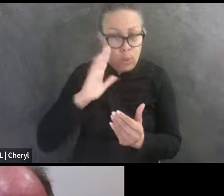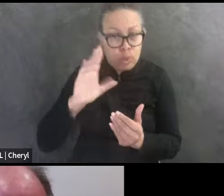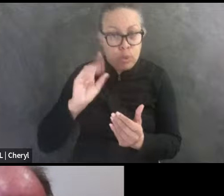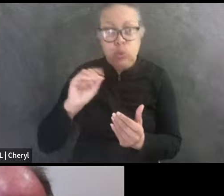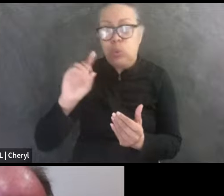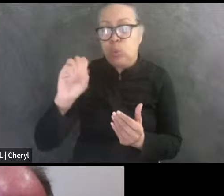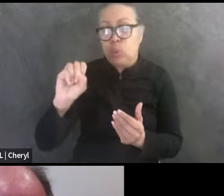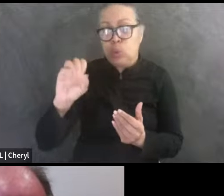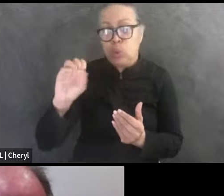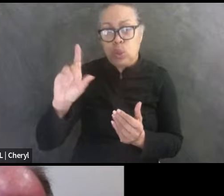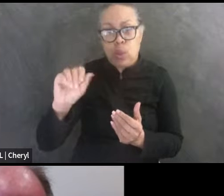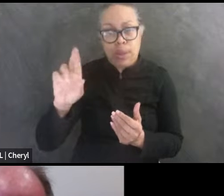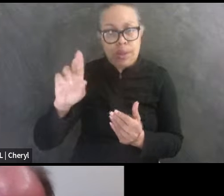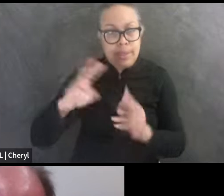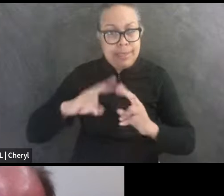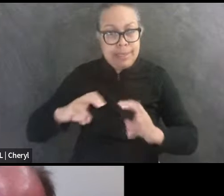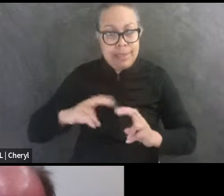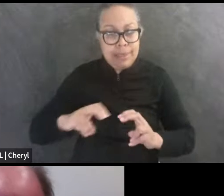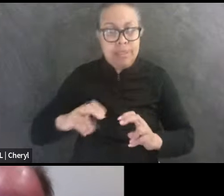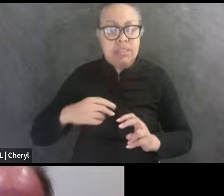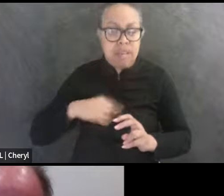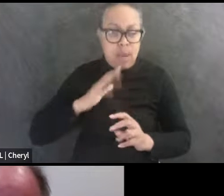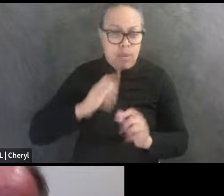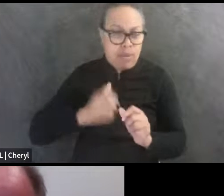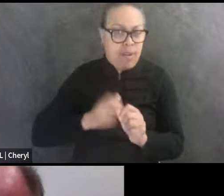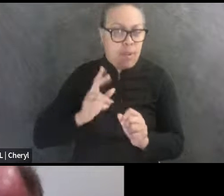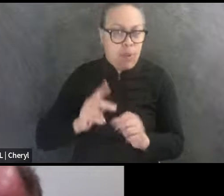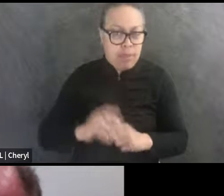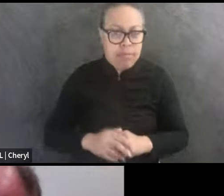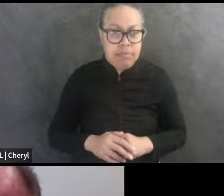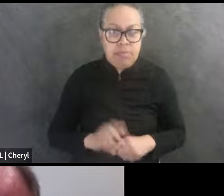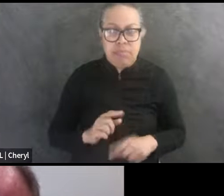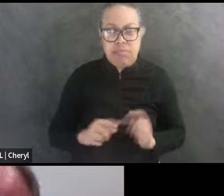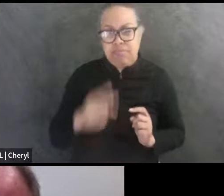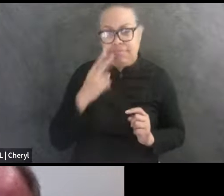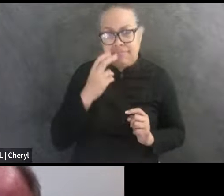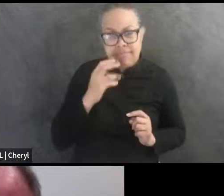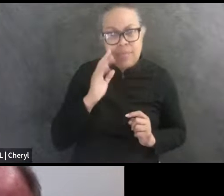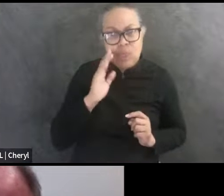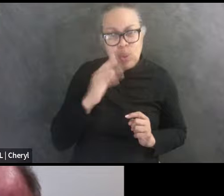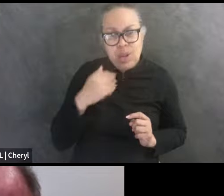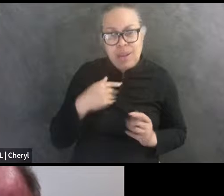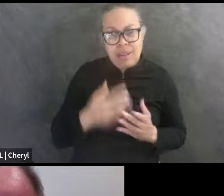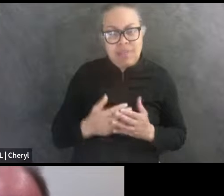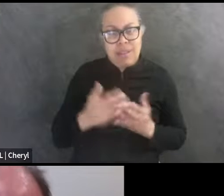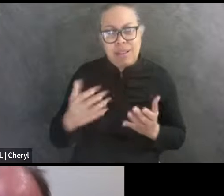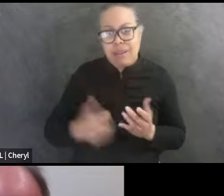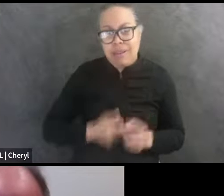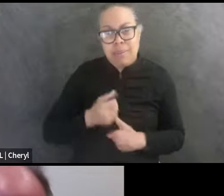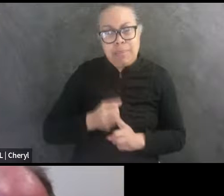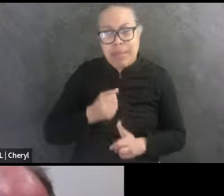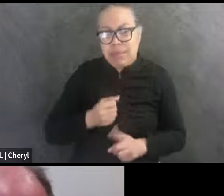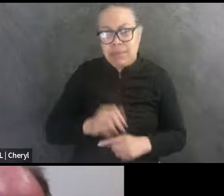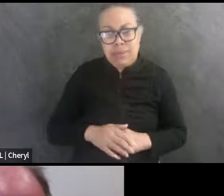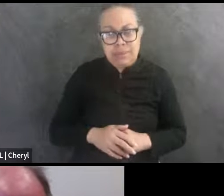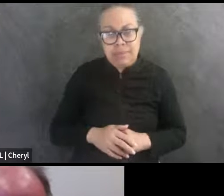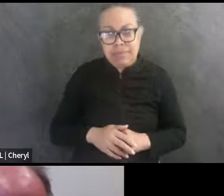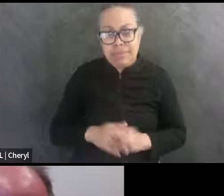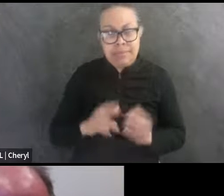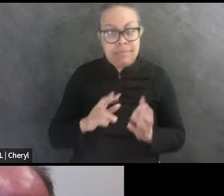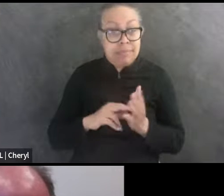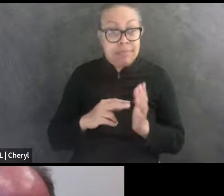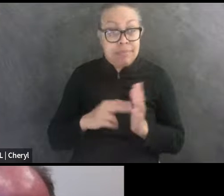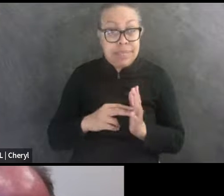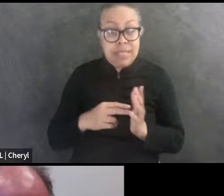will follow up with them to do that. I don't think there's going to be a significant impact. And by significant, I mean more